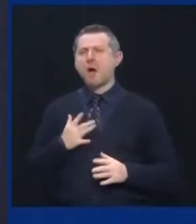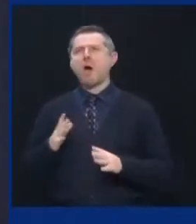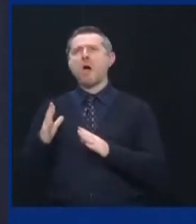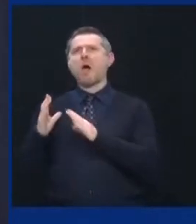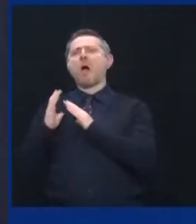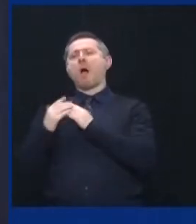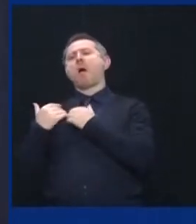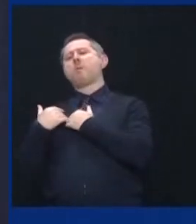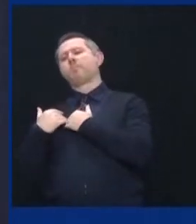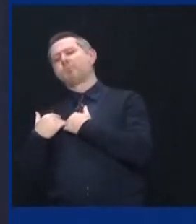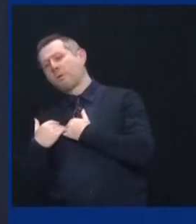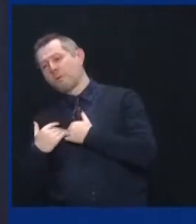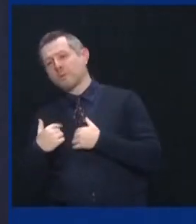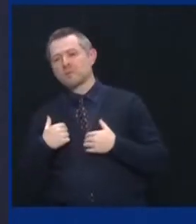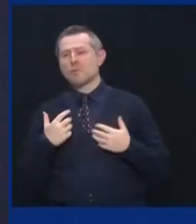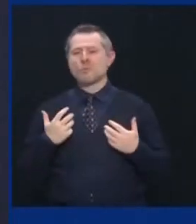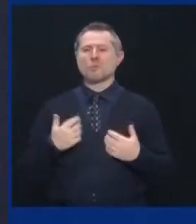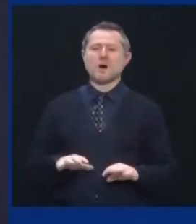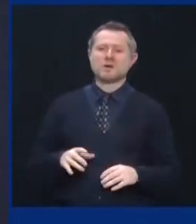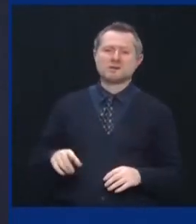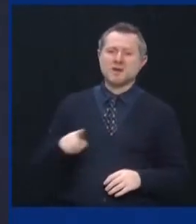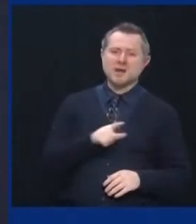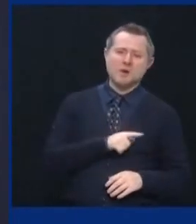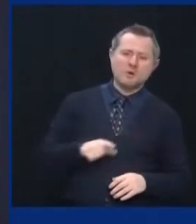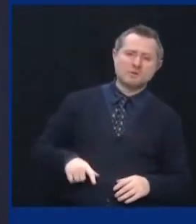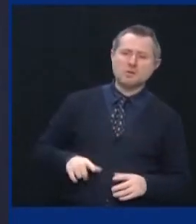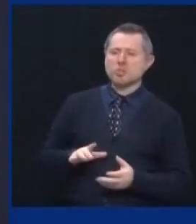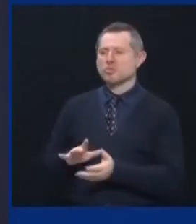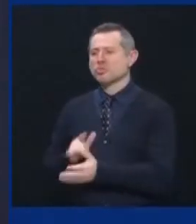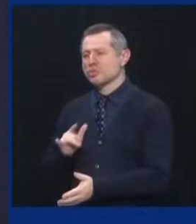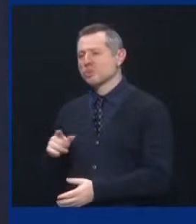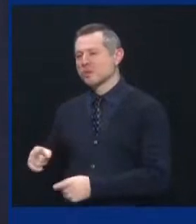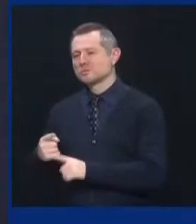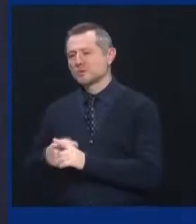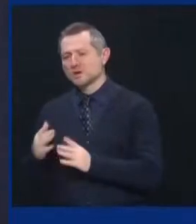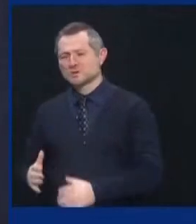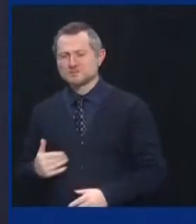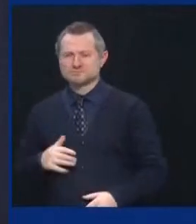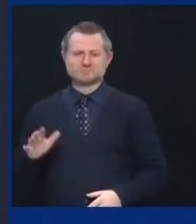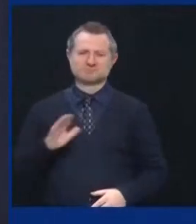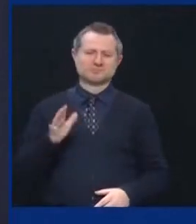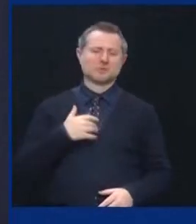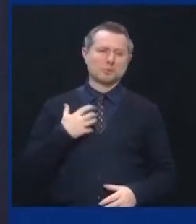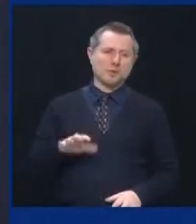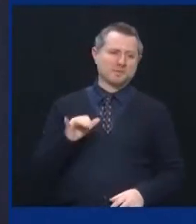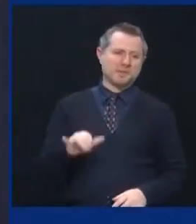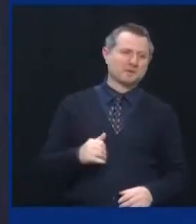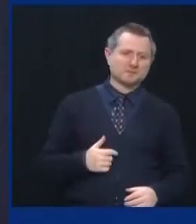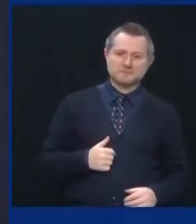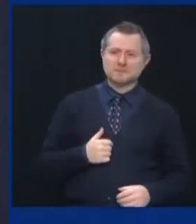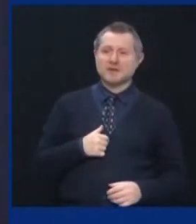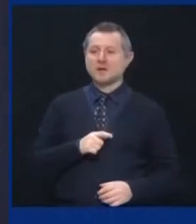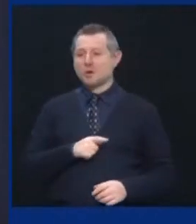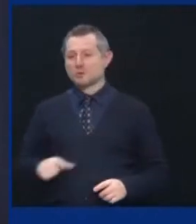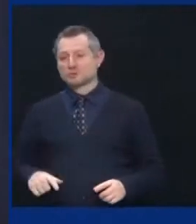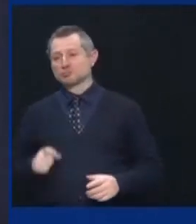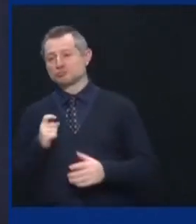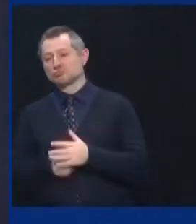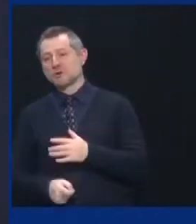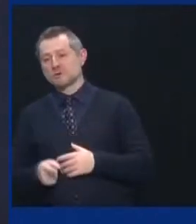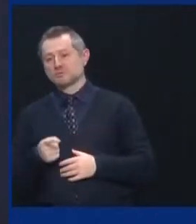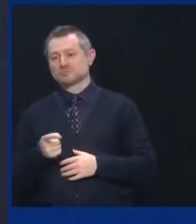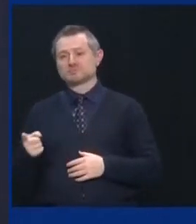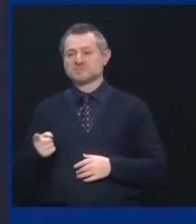anyone exploiting the situation. And I think for a landlord to be charging a residential tenant who